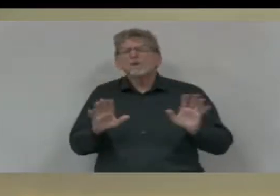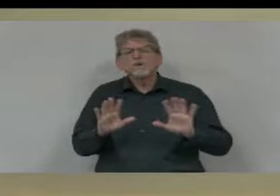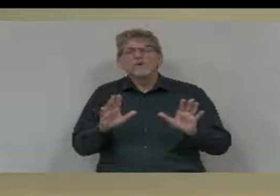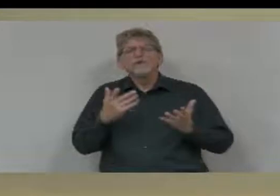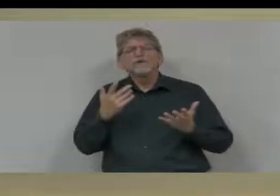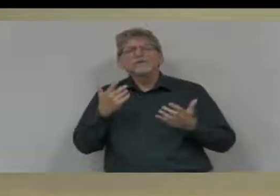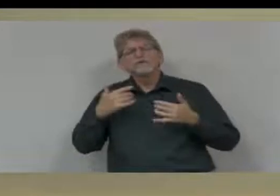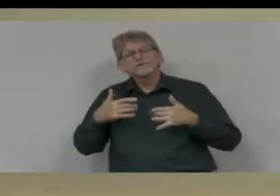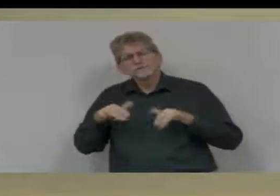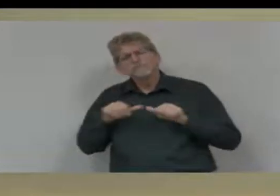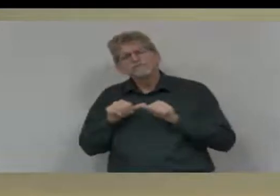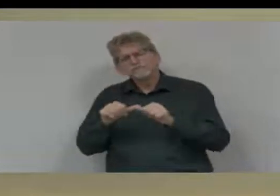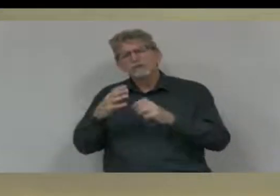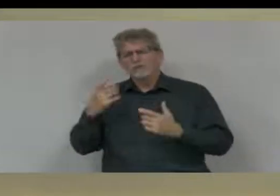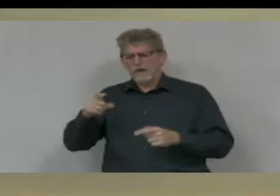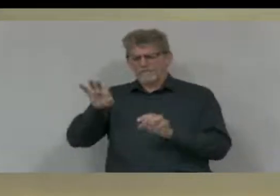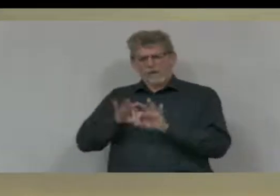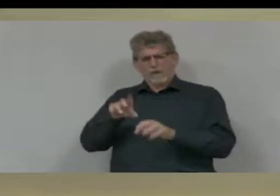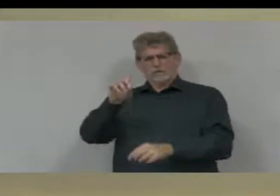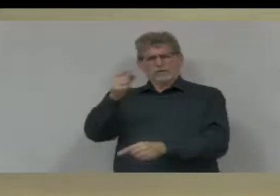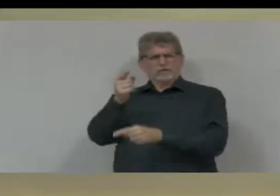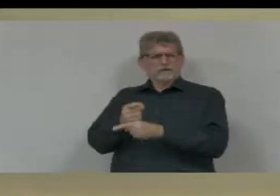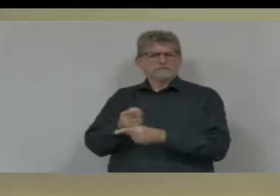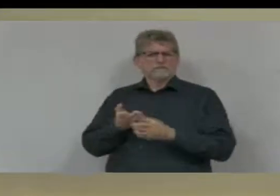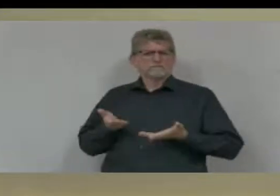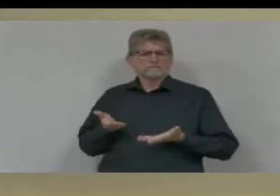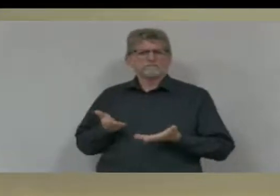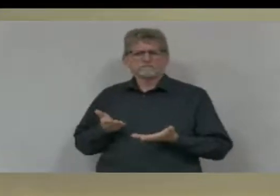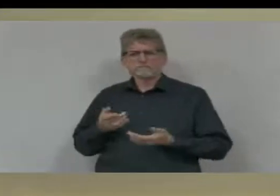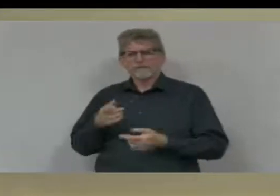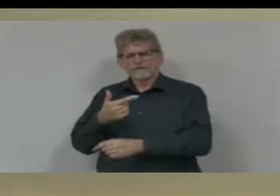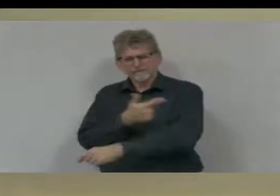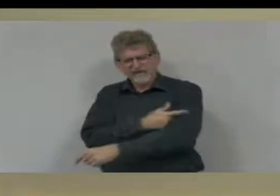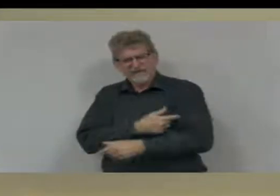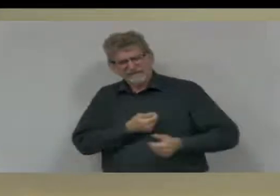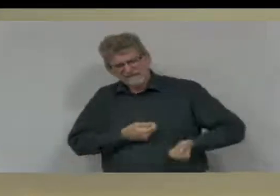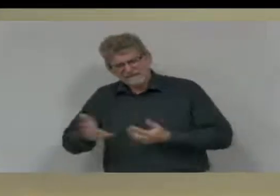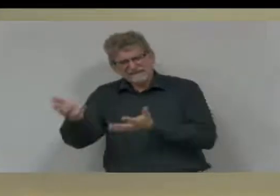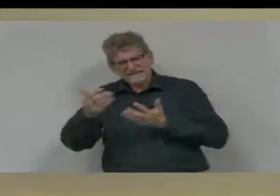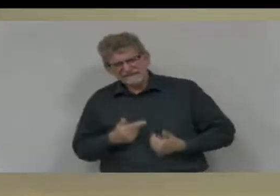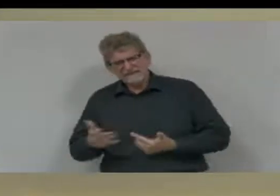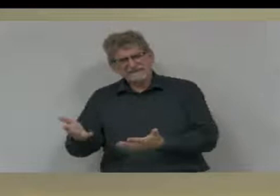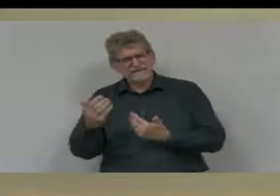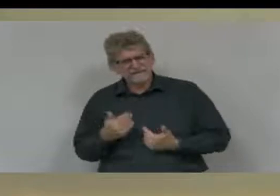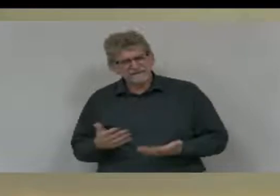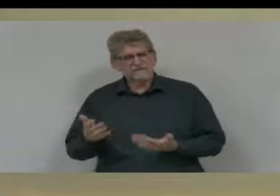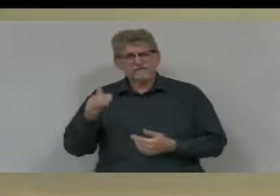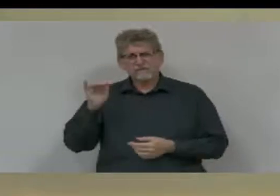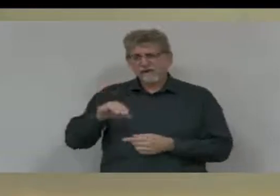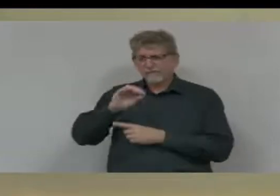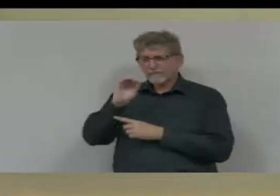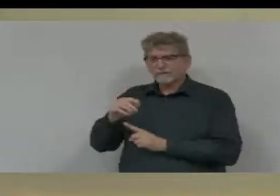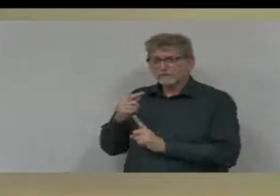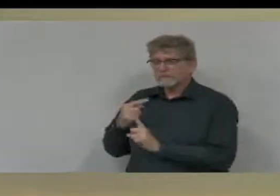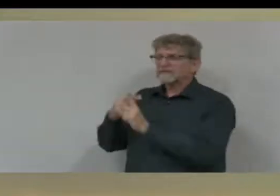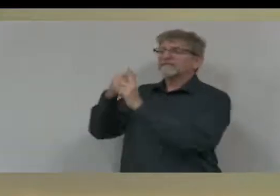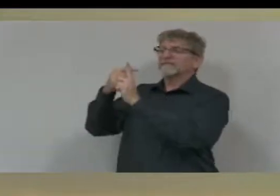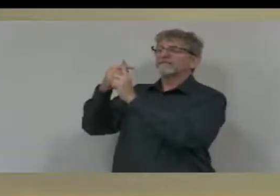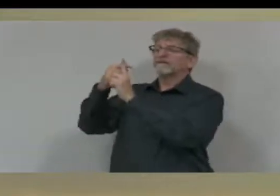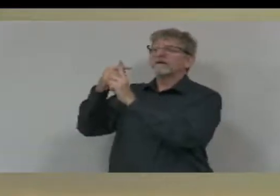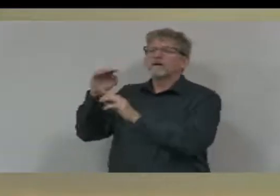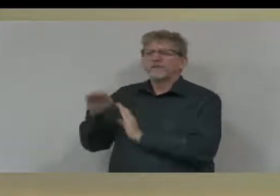get more people vaccinated and start to see those new case numbers and our percent positivity move in a downward